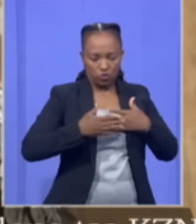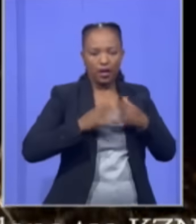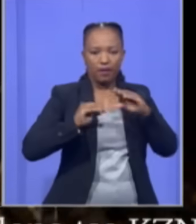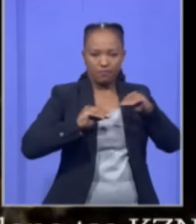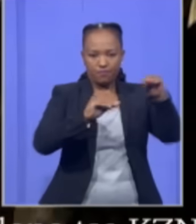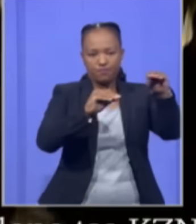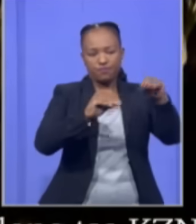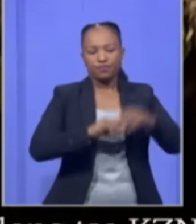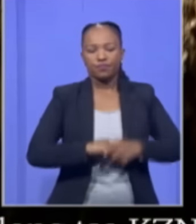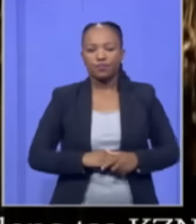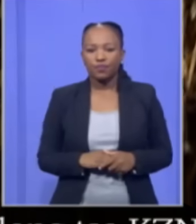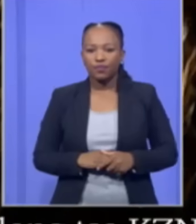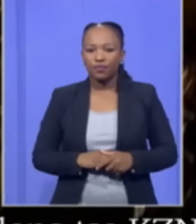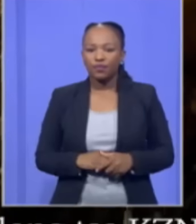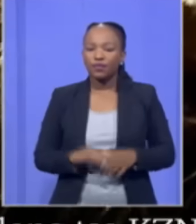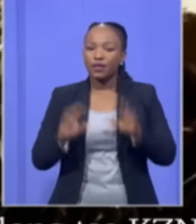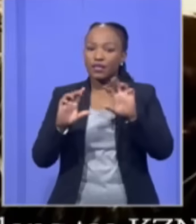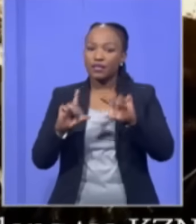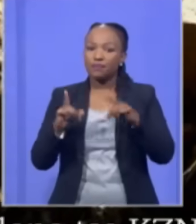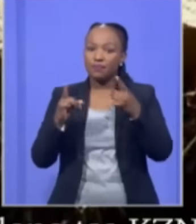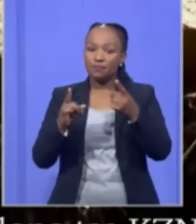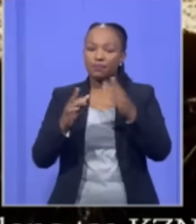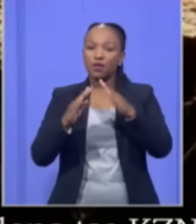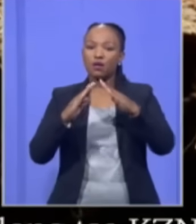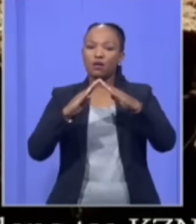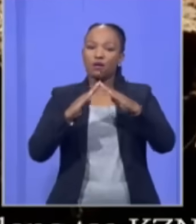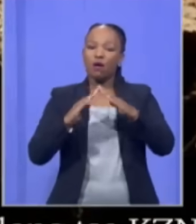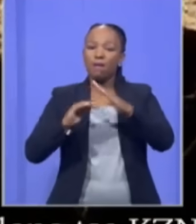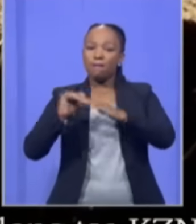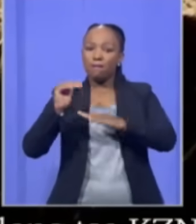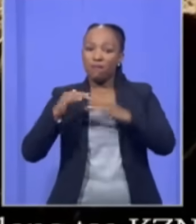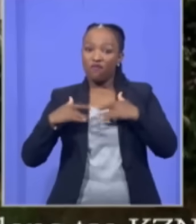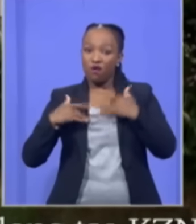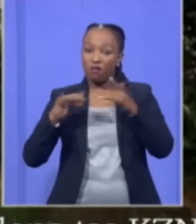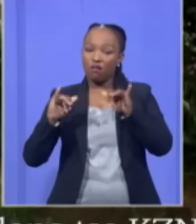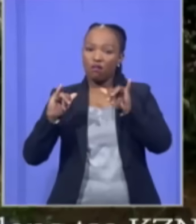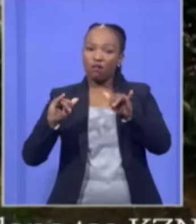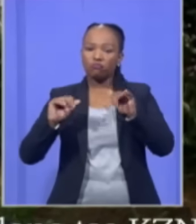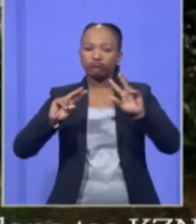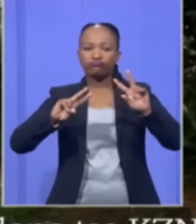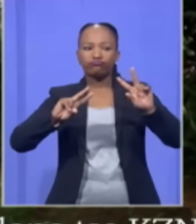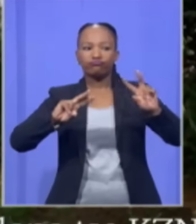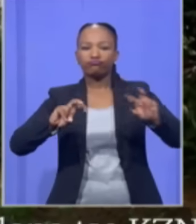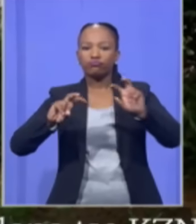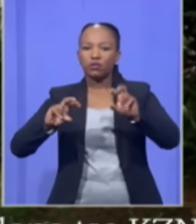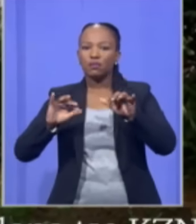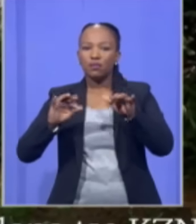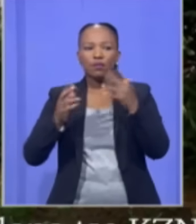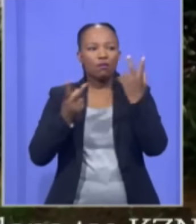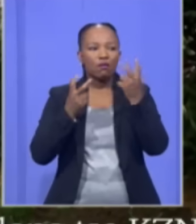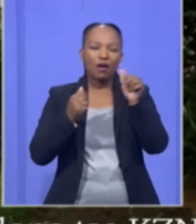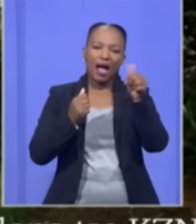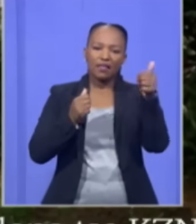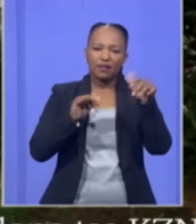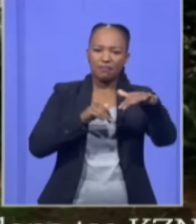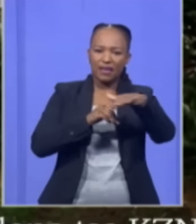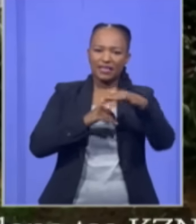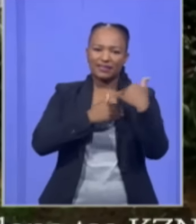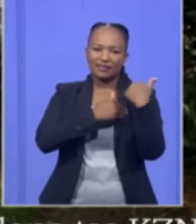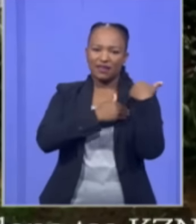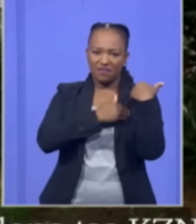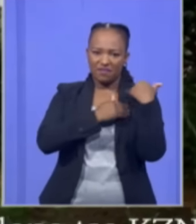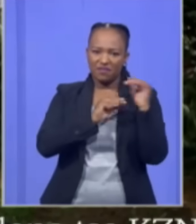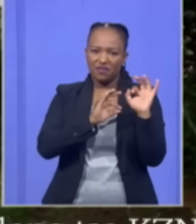Sesuswe la Ba lefapha la bodulo ba re ba etsa mekutu yohle ho fumanela mahlatsipa sebaka se bolokehileng se